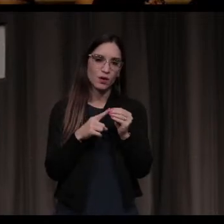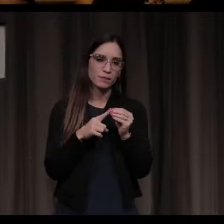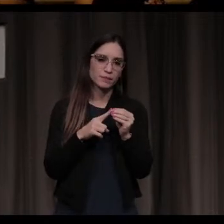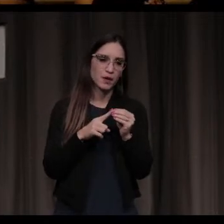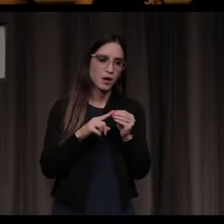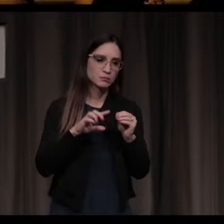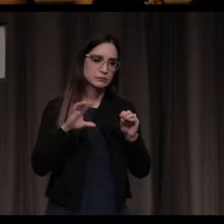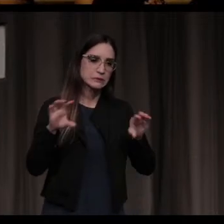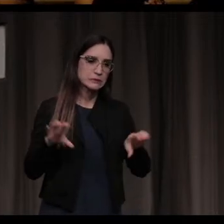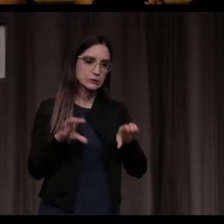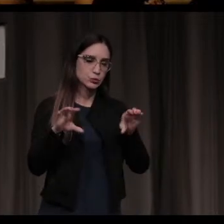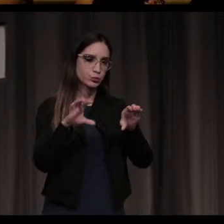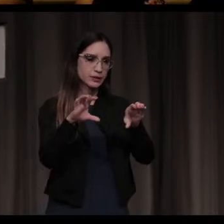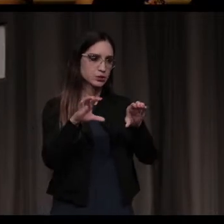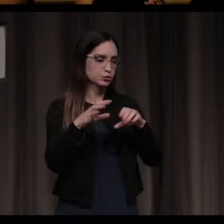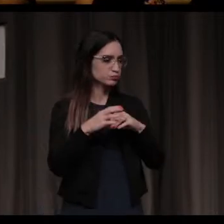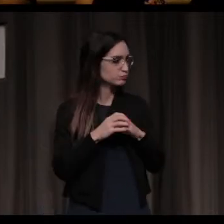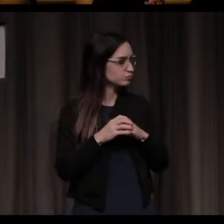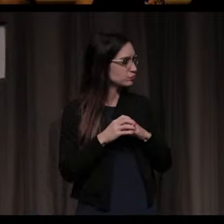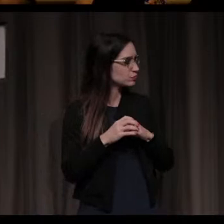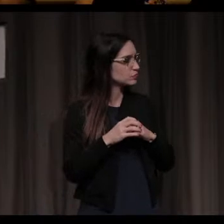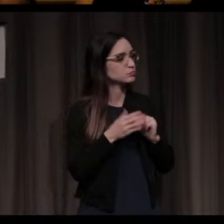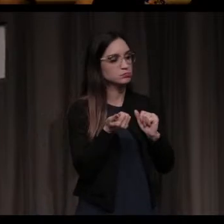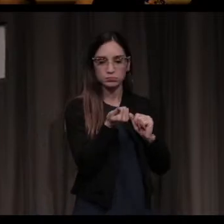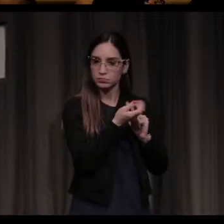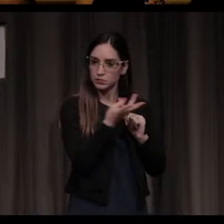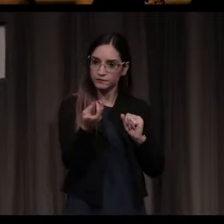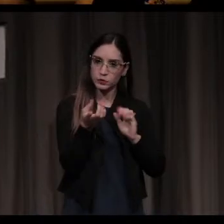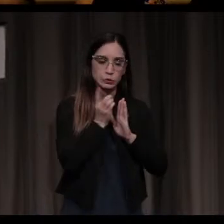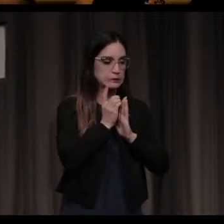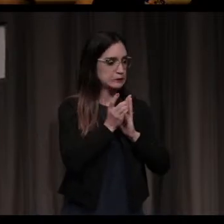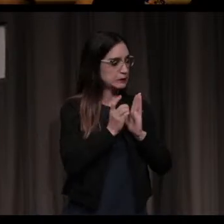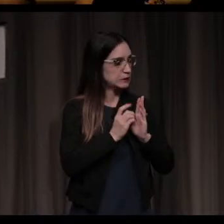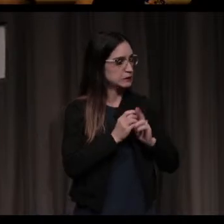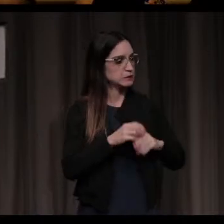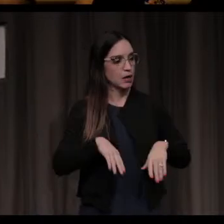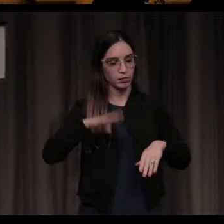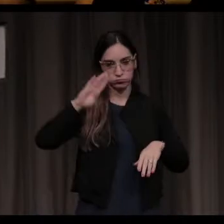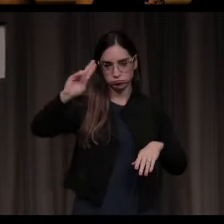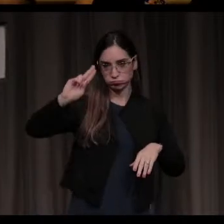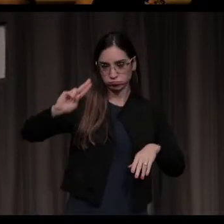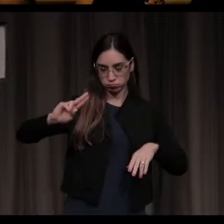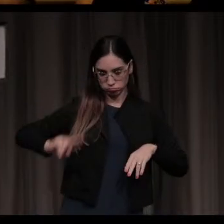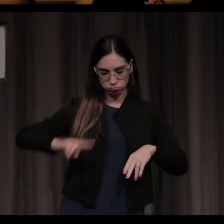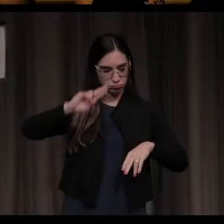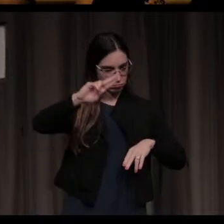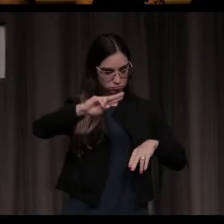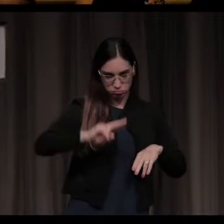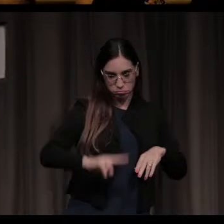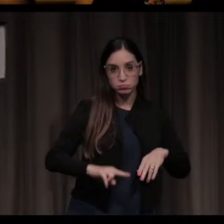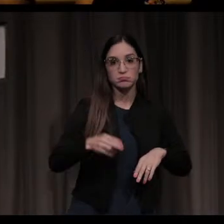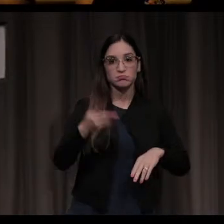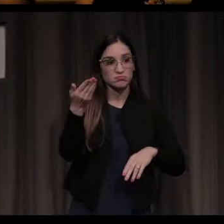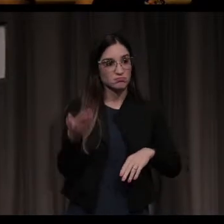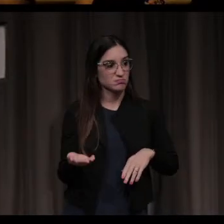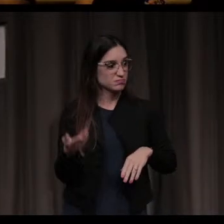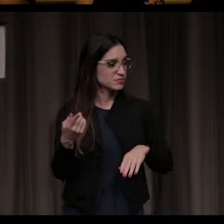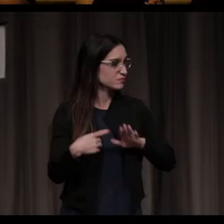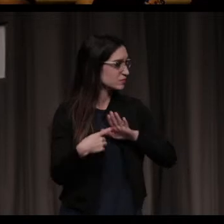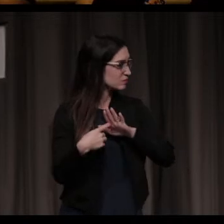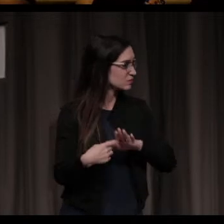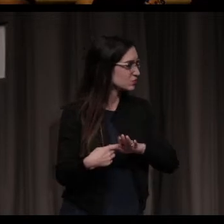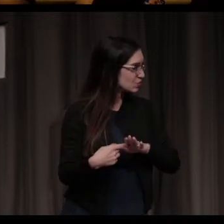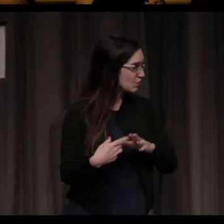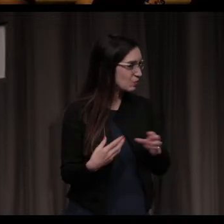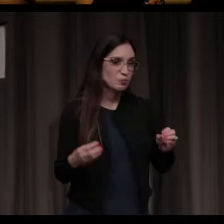creation, right? We have some designs here, right, on the screen that are, I would say, more